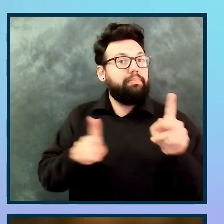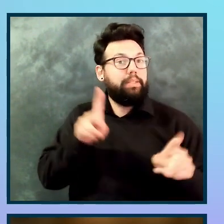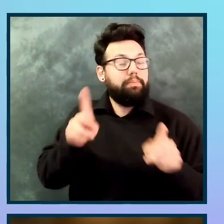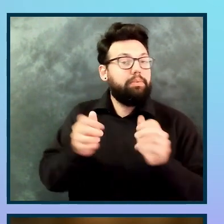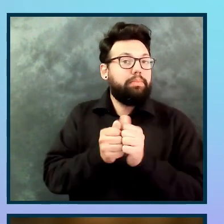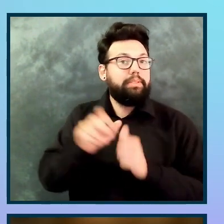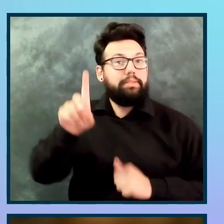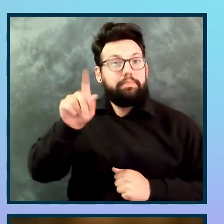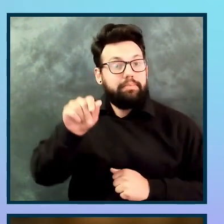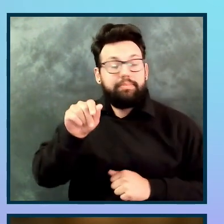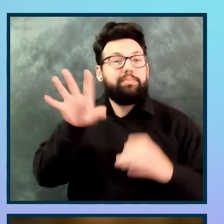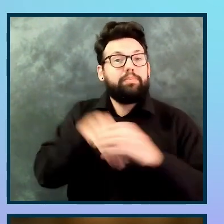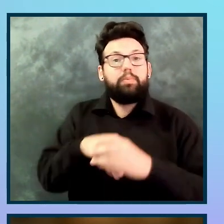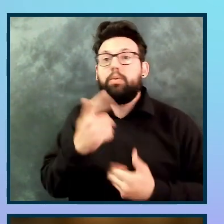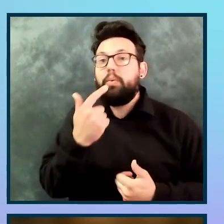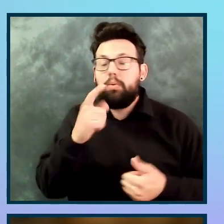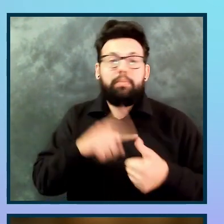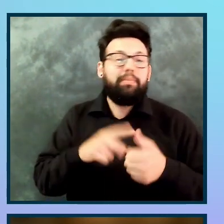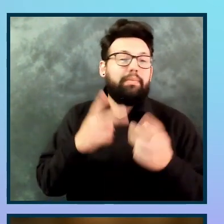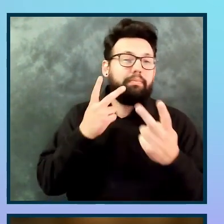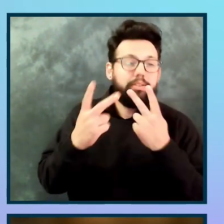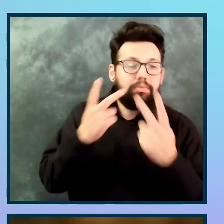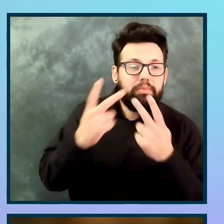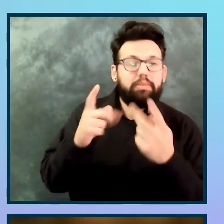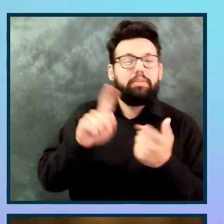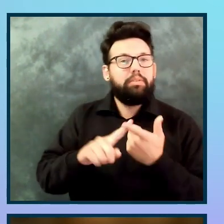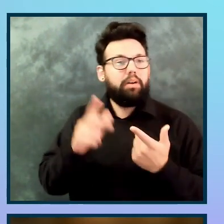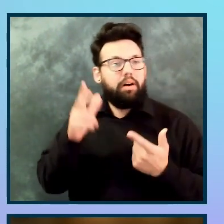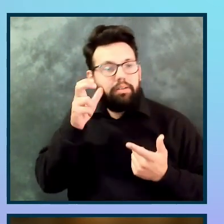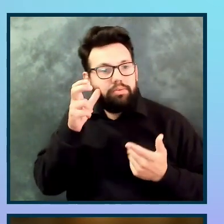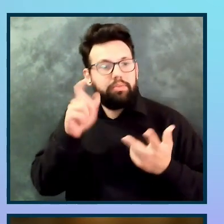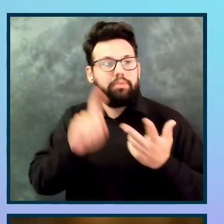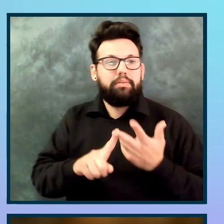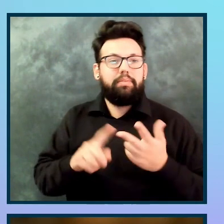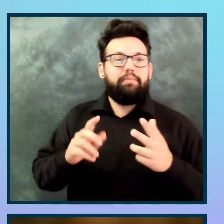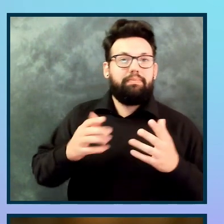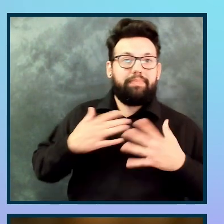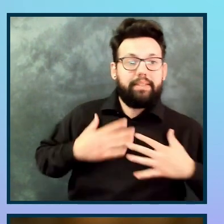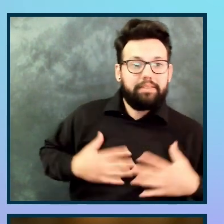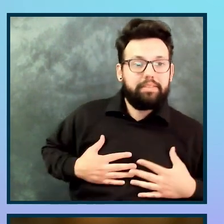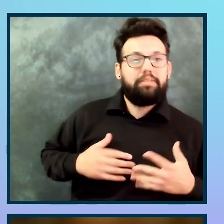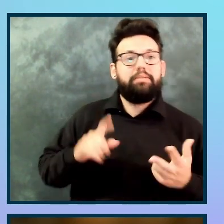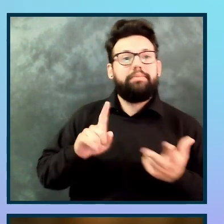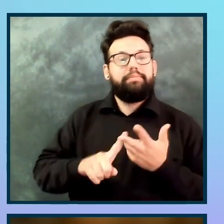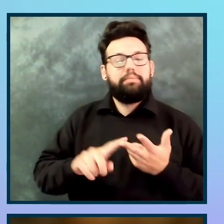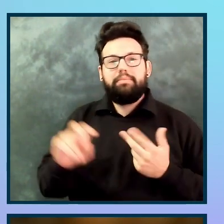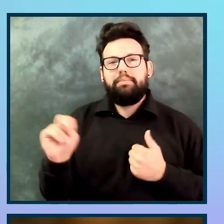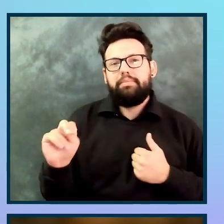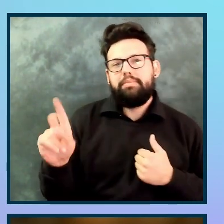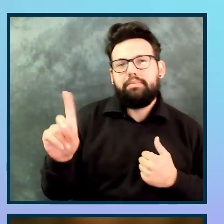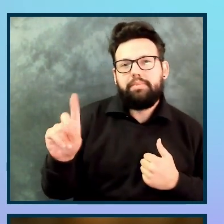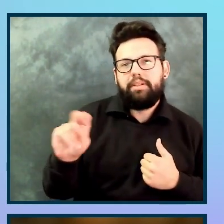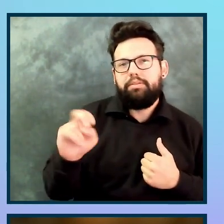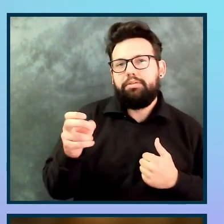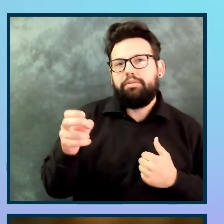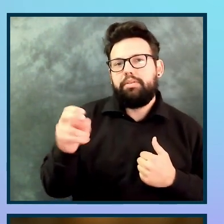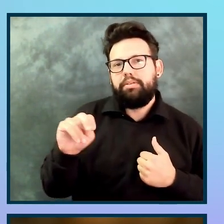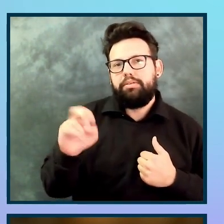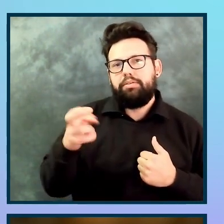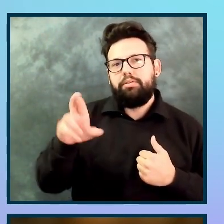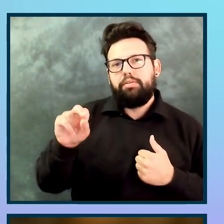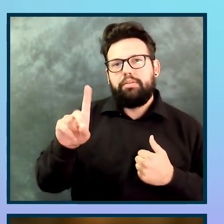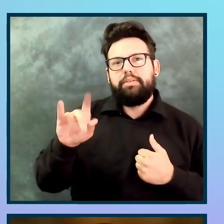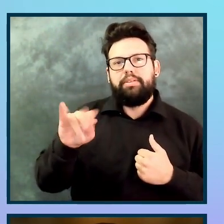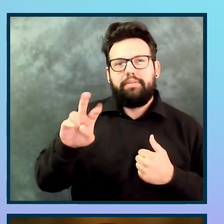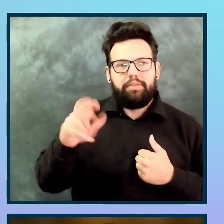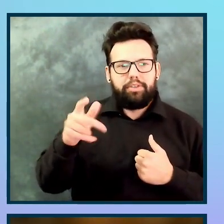disabilities, and those include visual disabilities, auditory, physical, neurological, and cognitive.